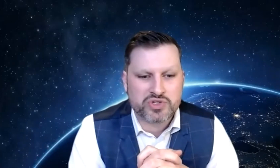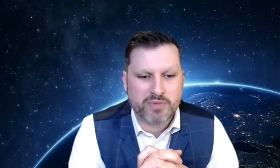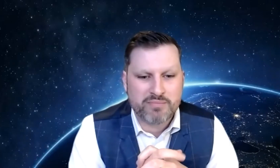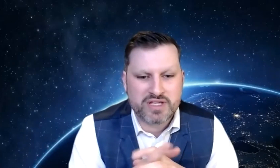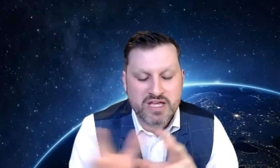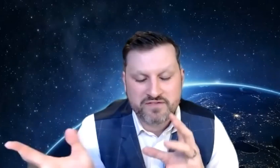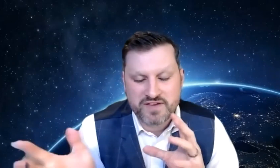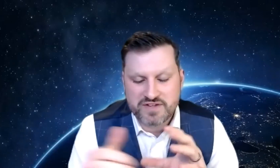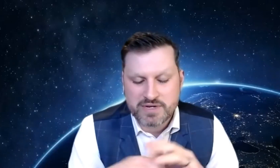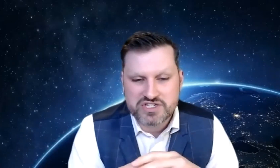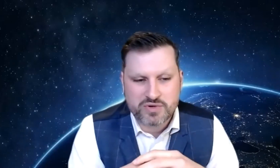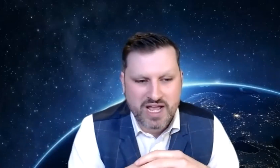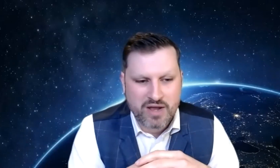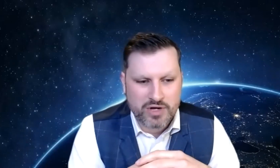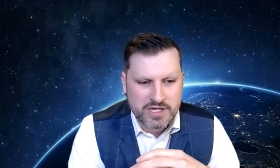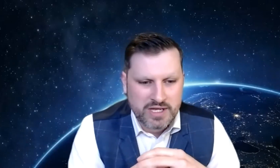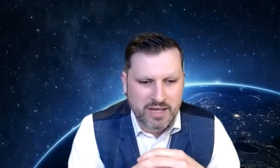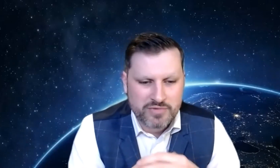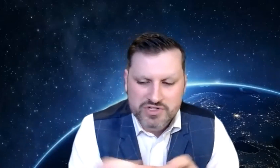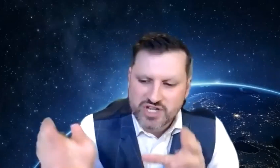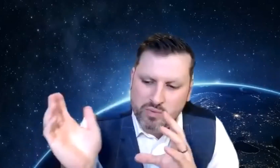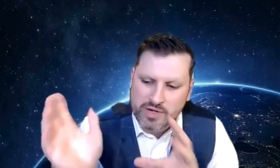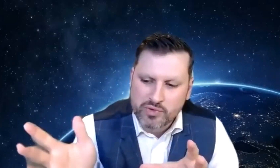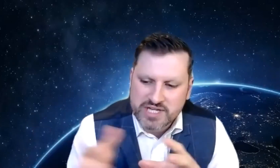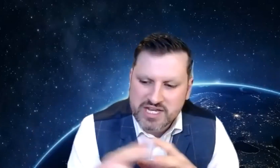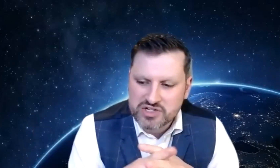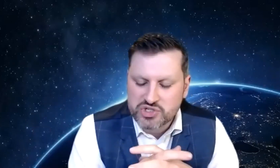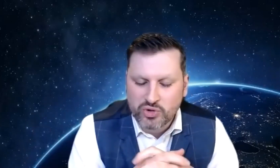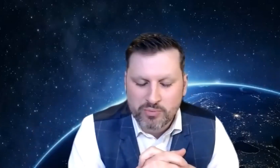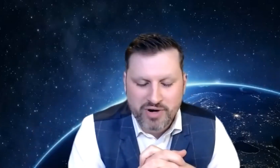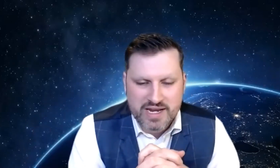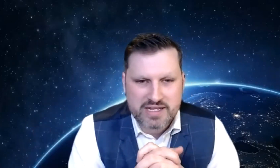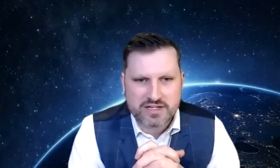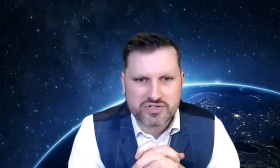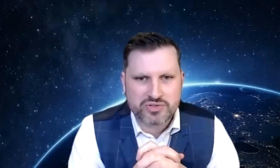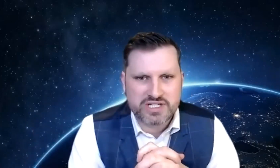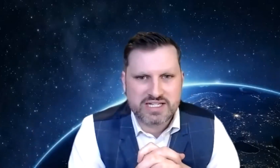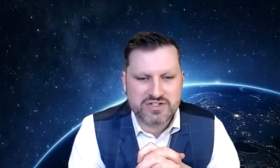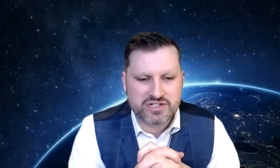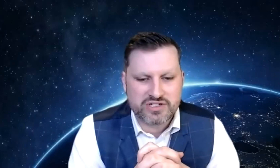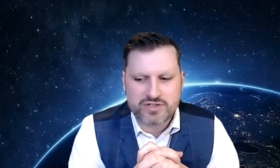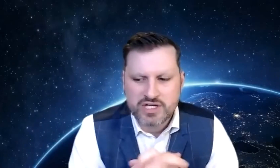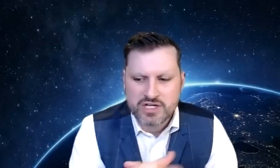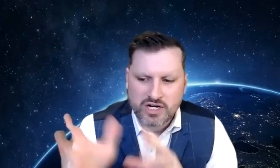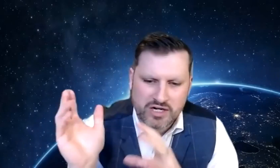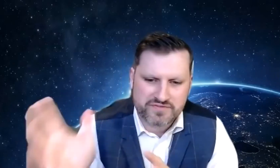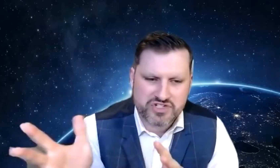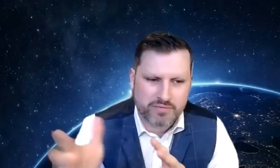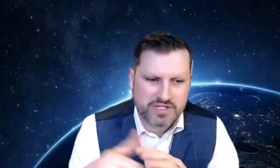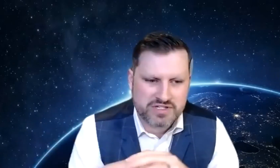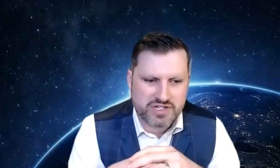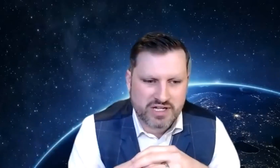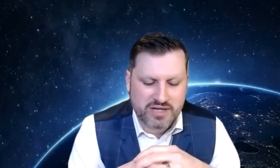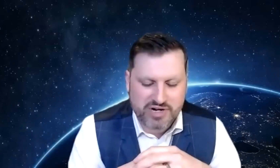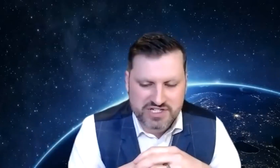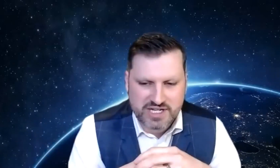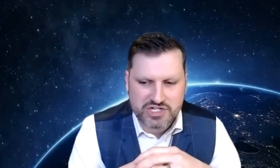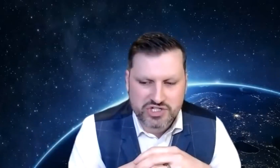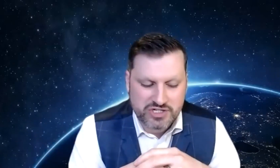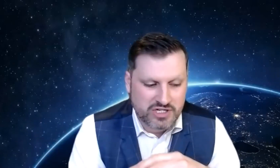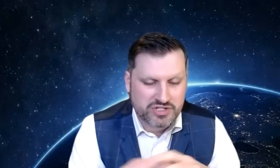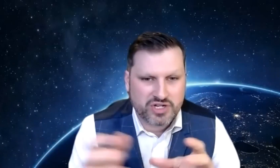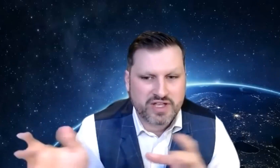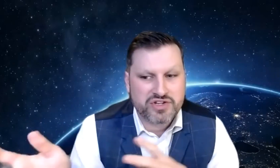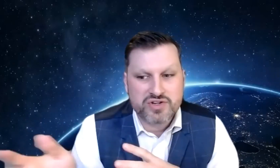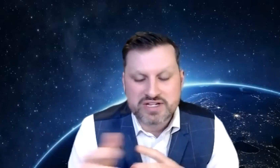the talks might be 50 minutes to an hour. So we will take a short break, a short interlude after Tommy's